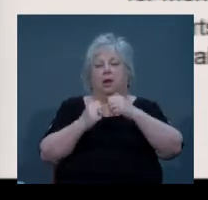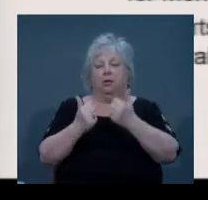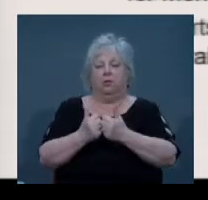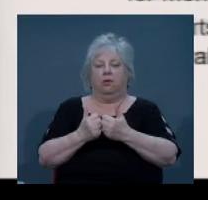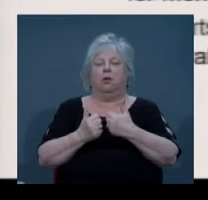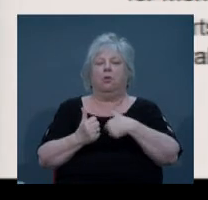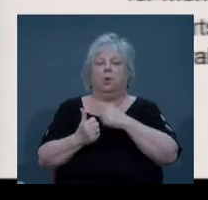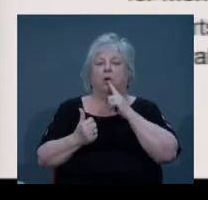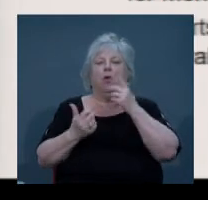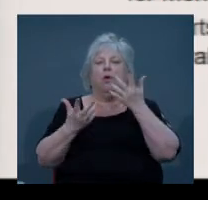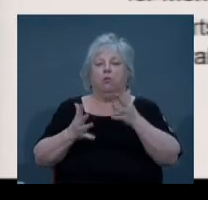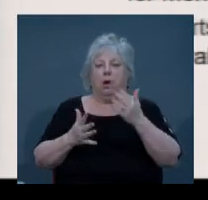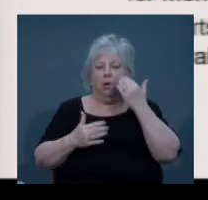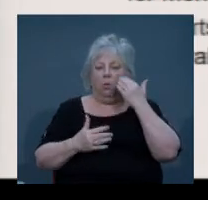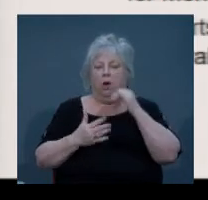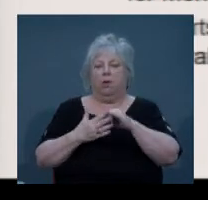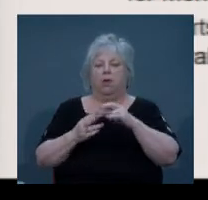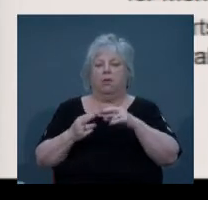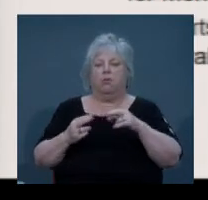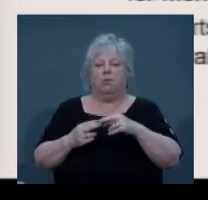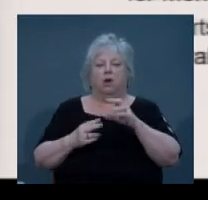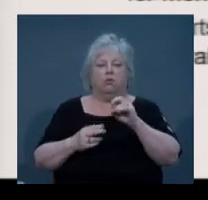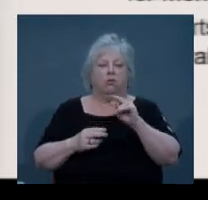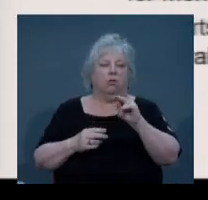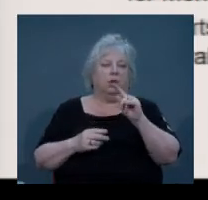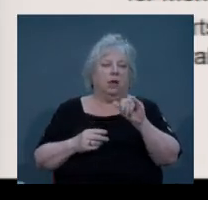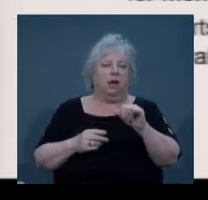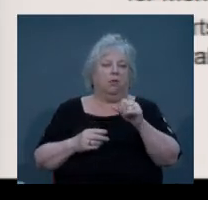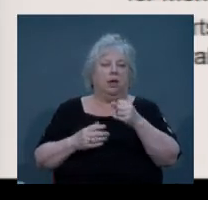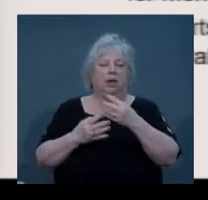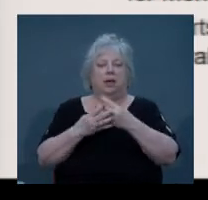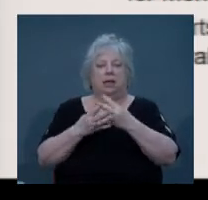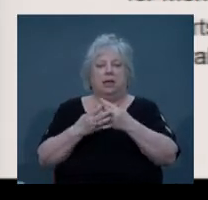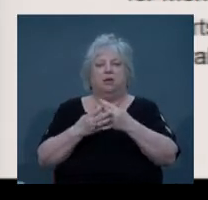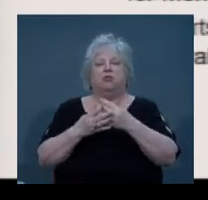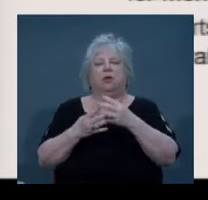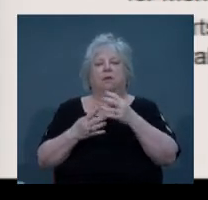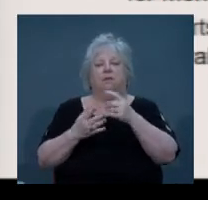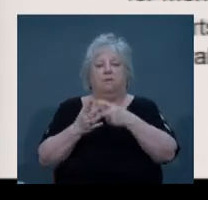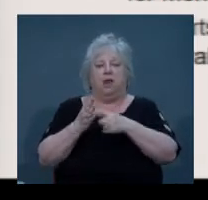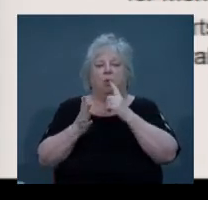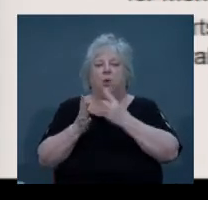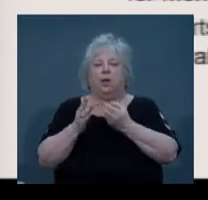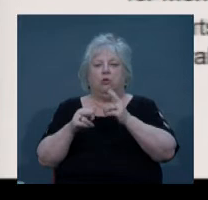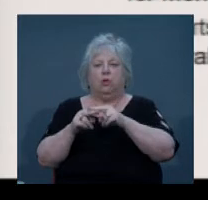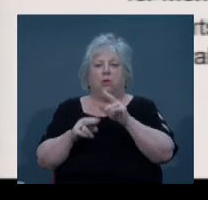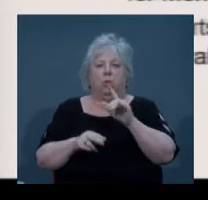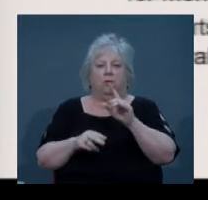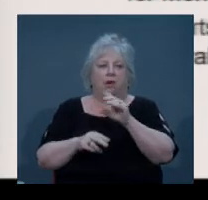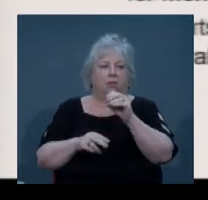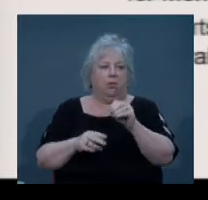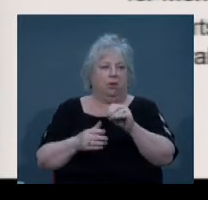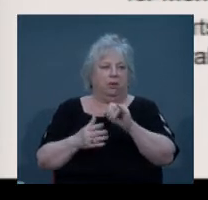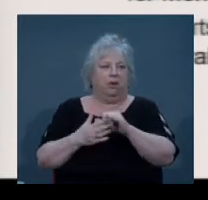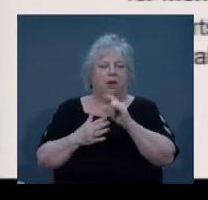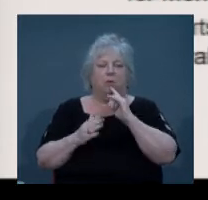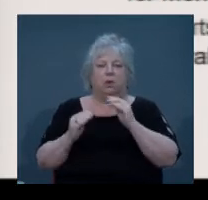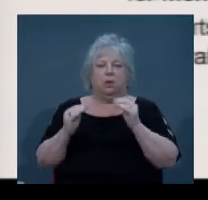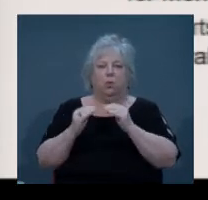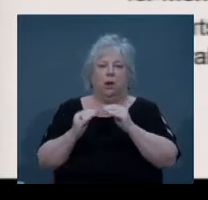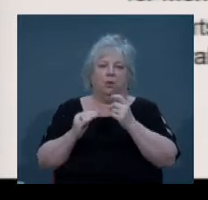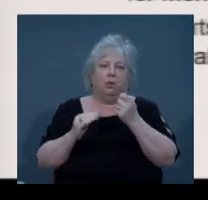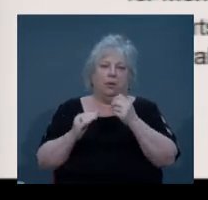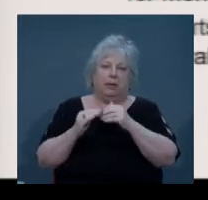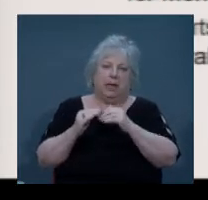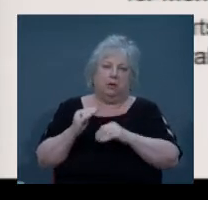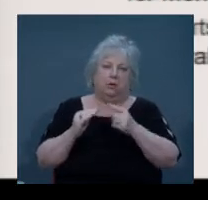already aware that our regional county detention facility fee will increase 25%. That will equate to just